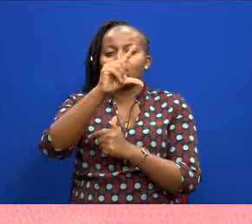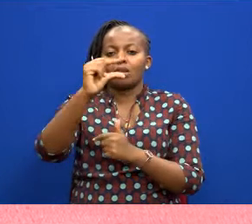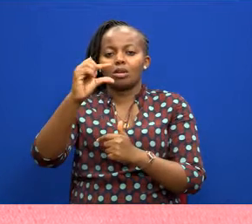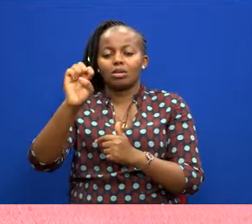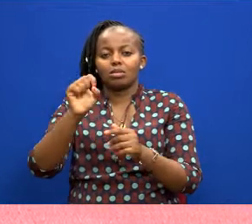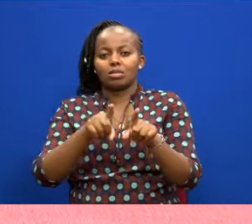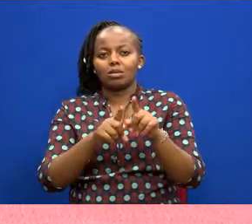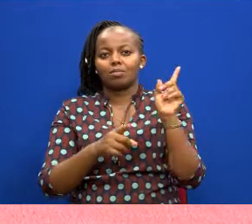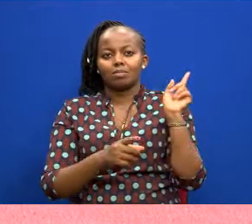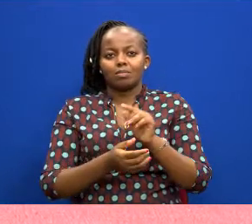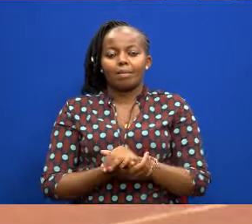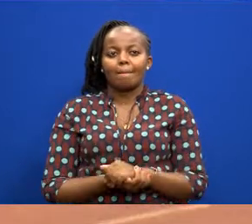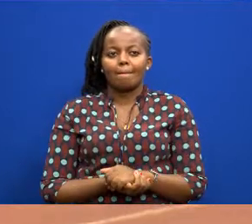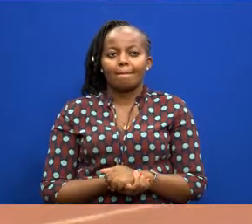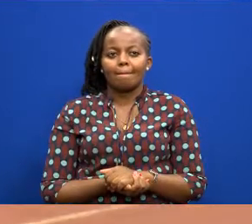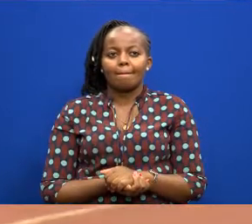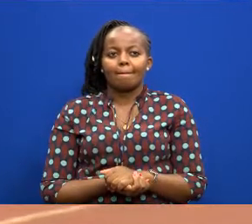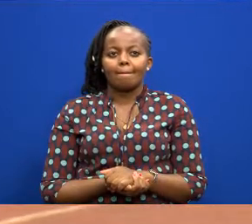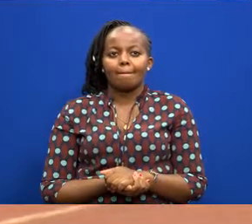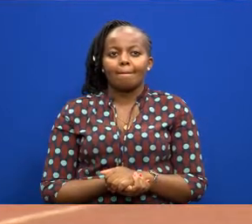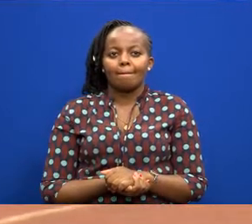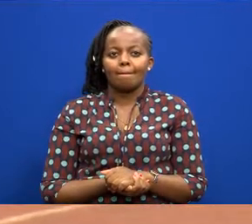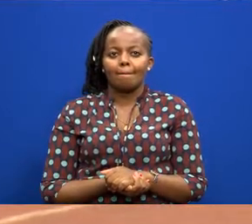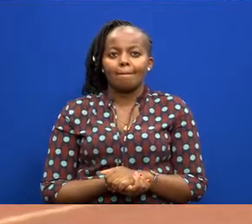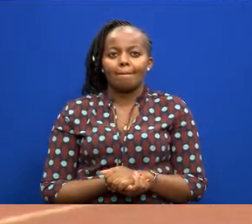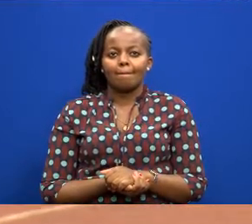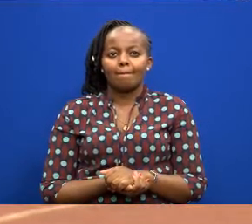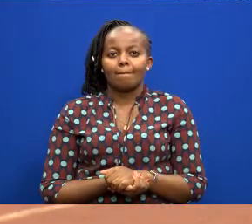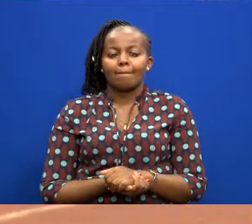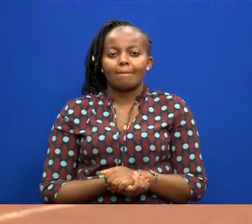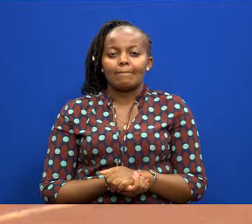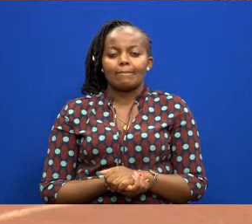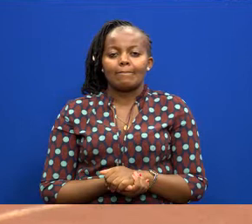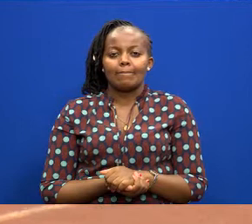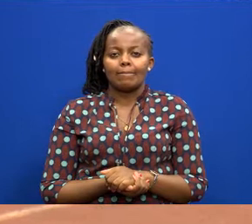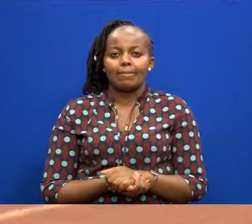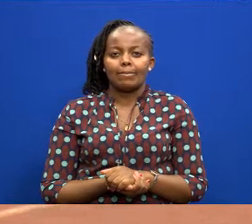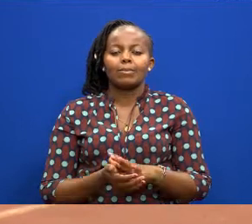Okay. And pull it backwards a bit. Try and dig your heel. Lovely, guys.